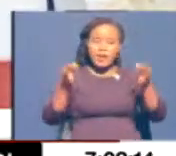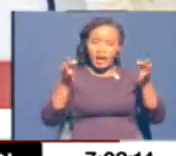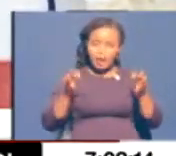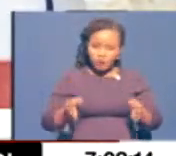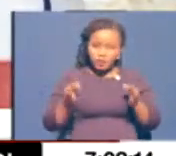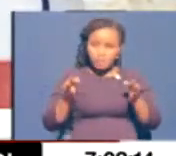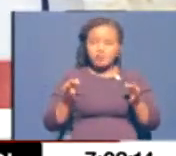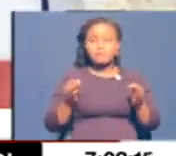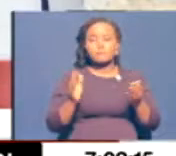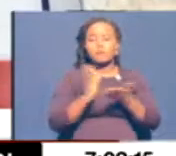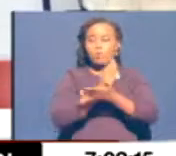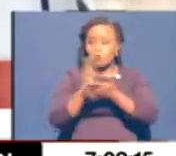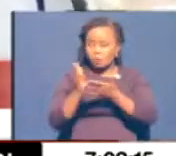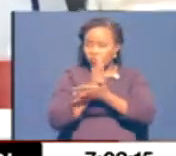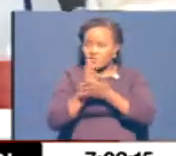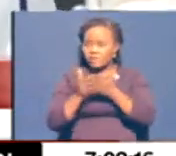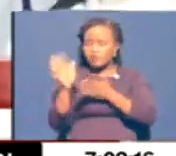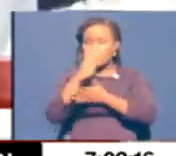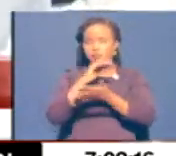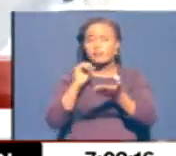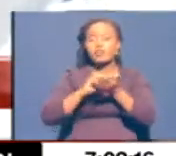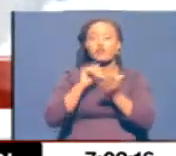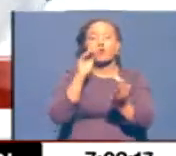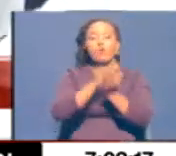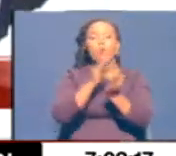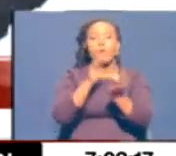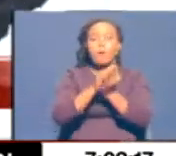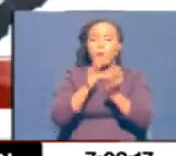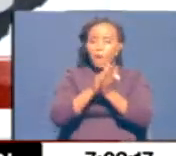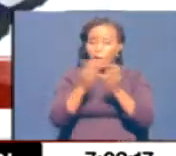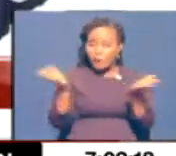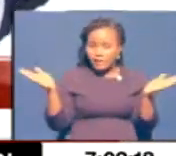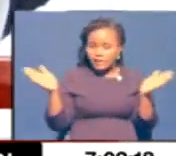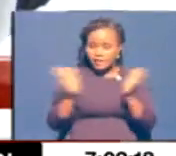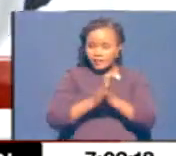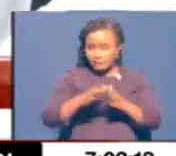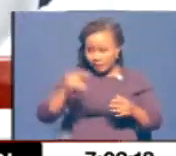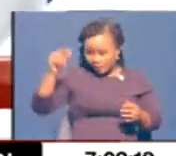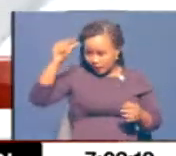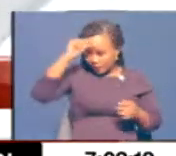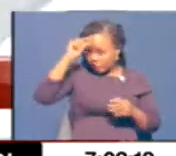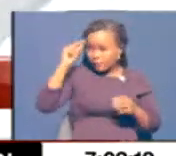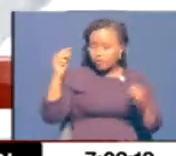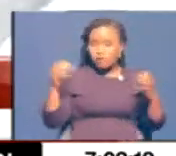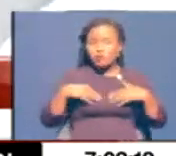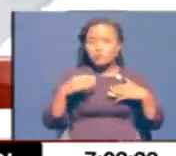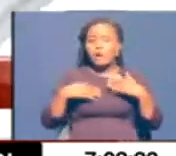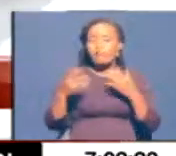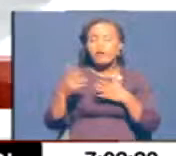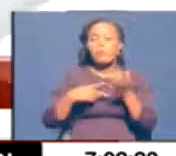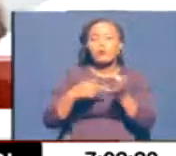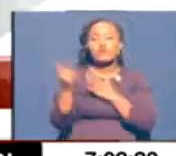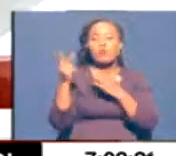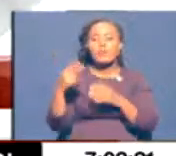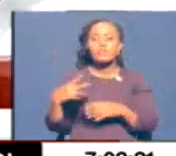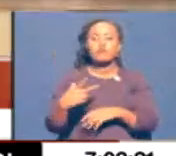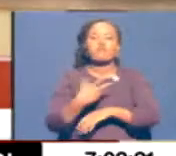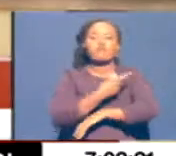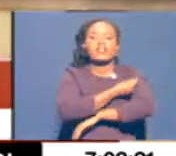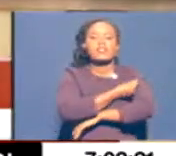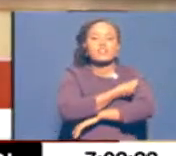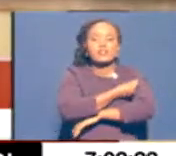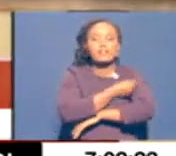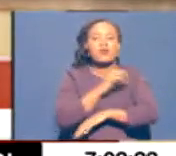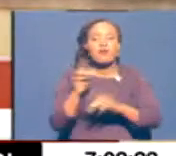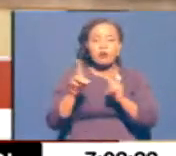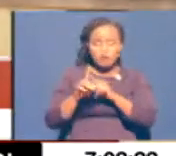within the, I think, Central Bank, and the government will facilitate the procurement of vaccines. And as